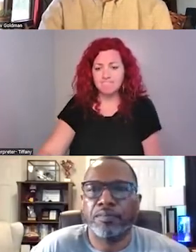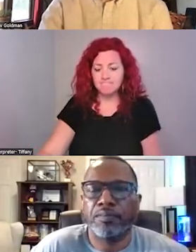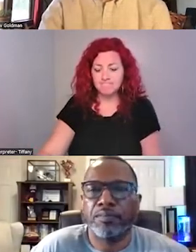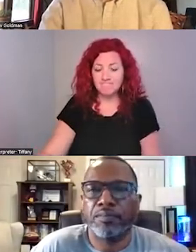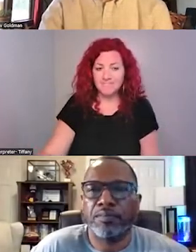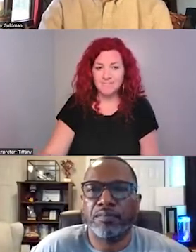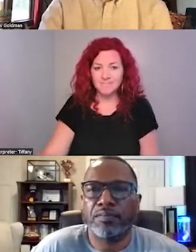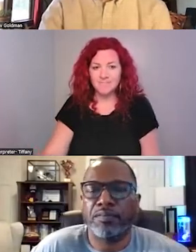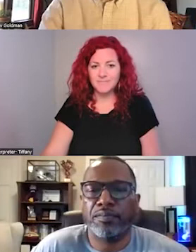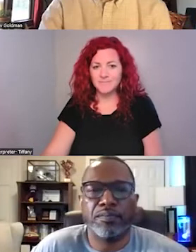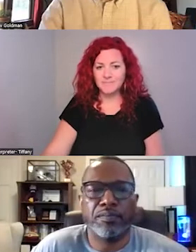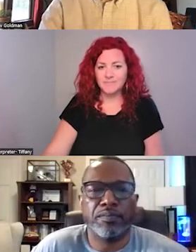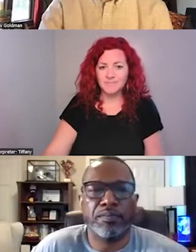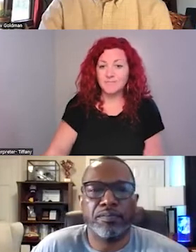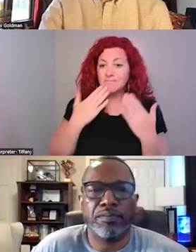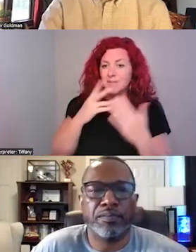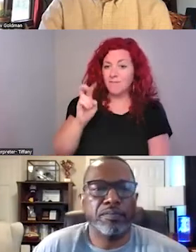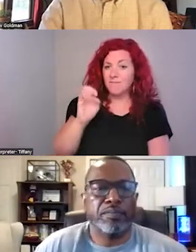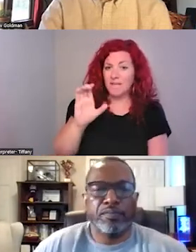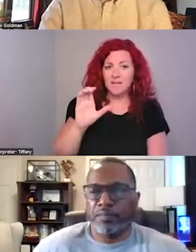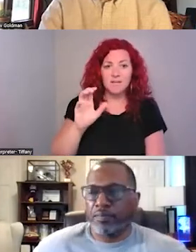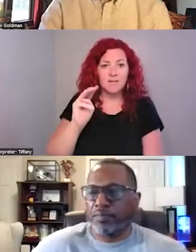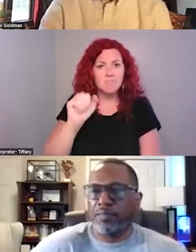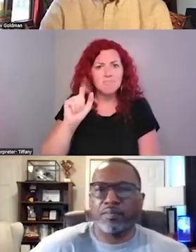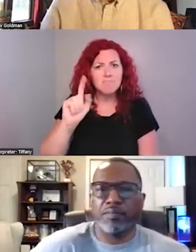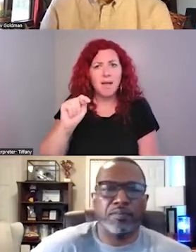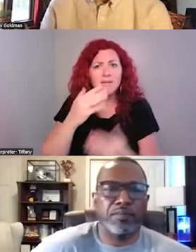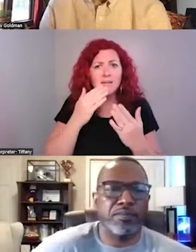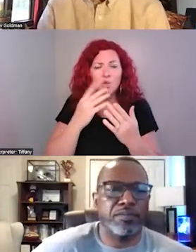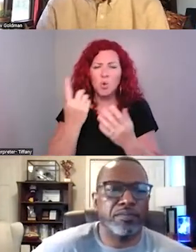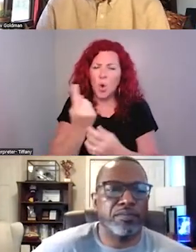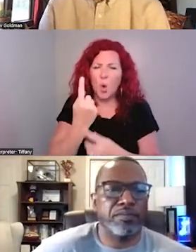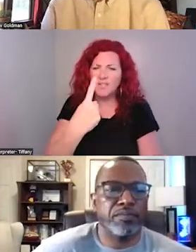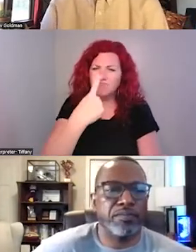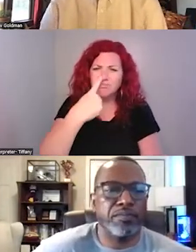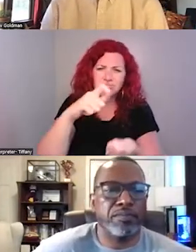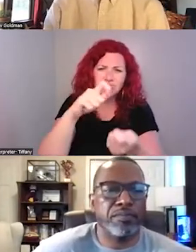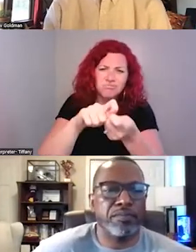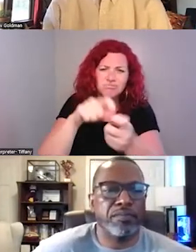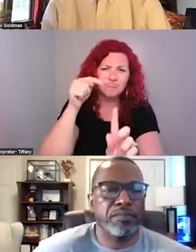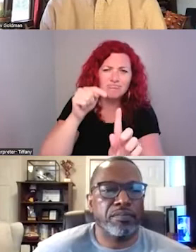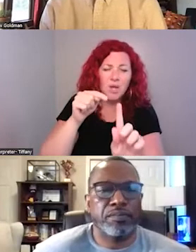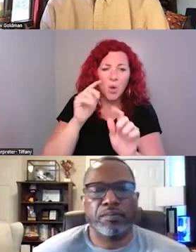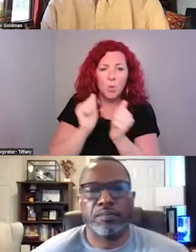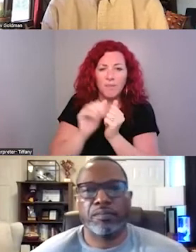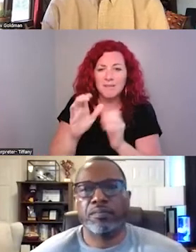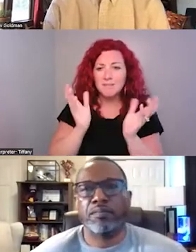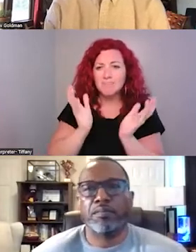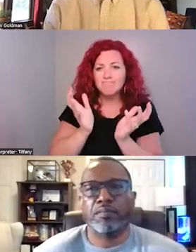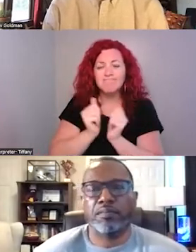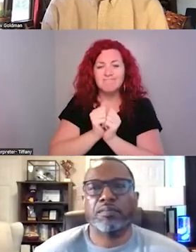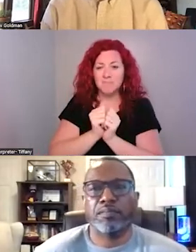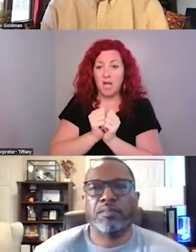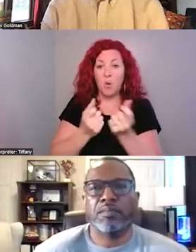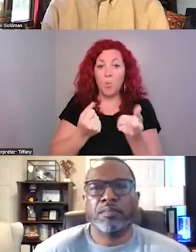Thanks, Vic. And Matt, thanks. I mean, Matt's always sort of concise and spot on with these conversations. And I just wanted to sort of reinforce a